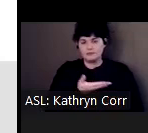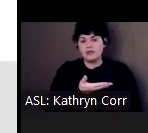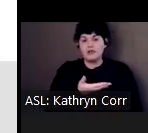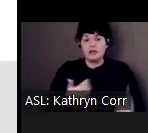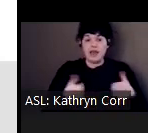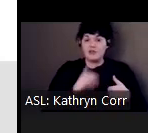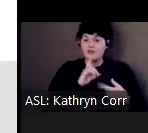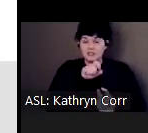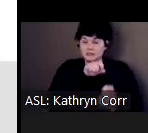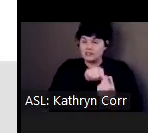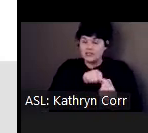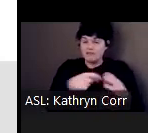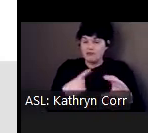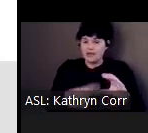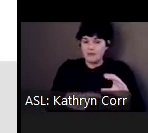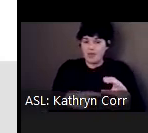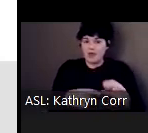email,